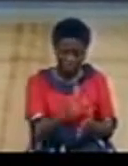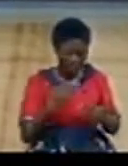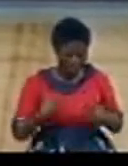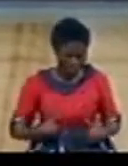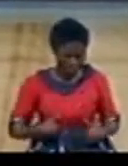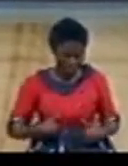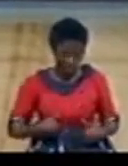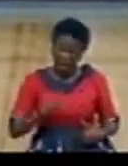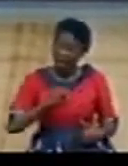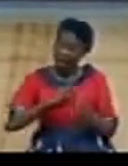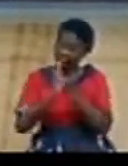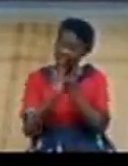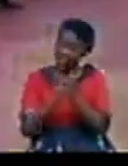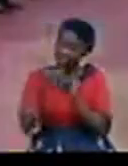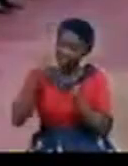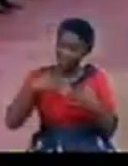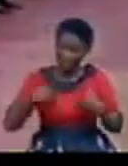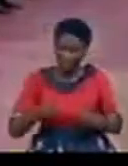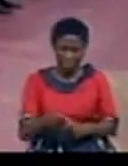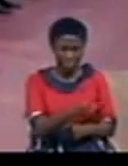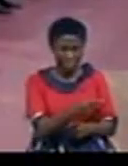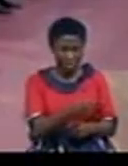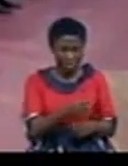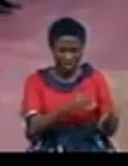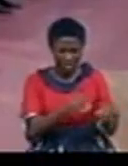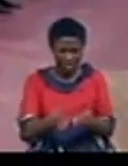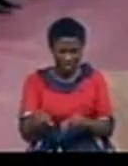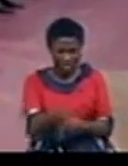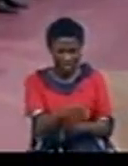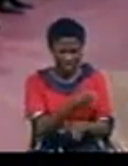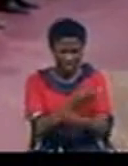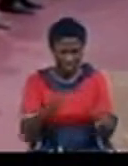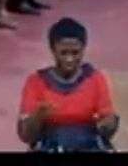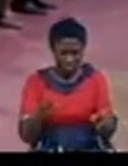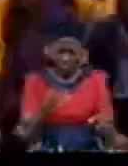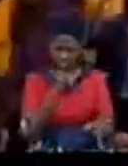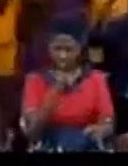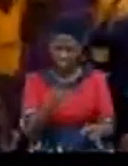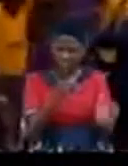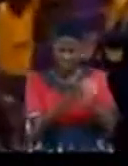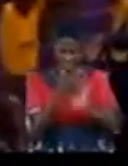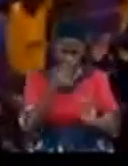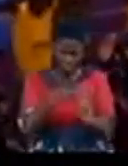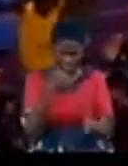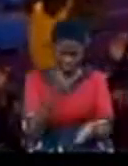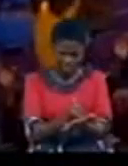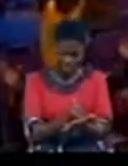free, free indeed. In Jesus' name,